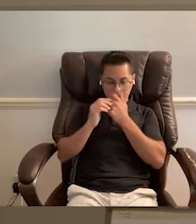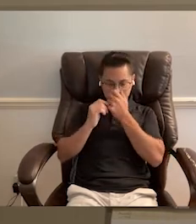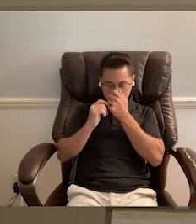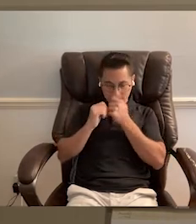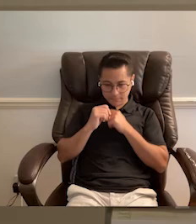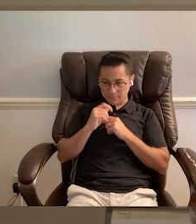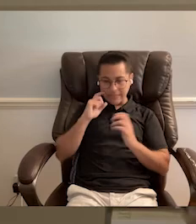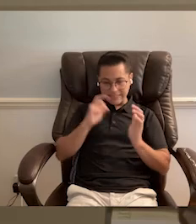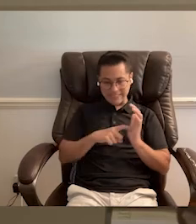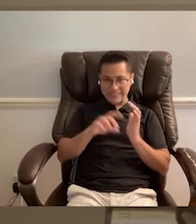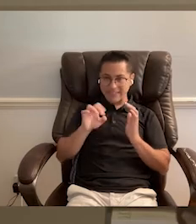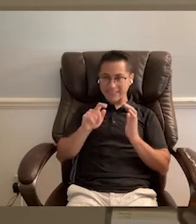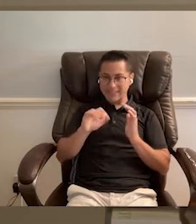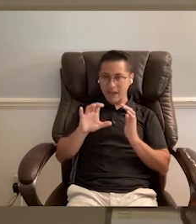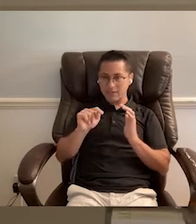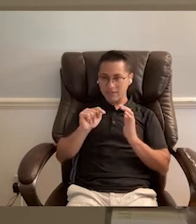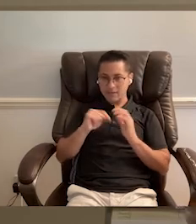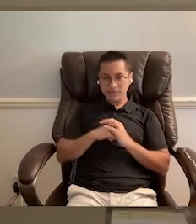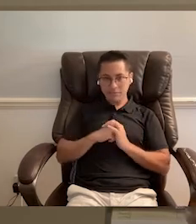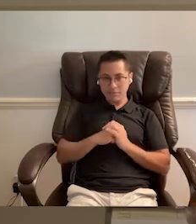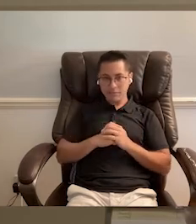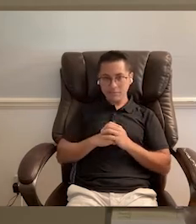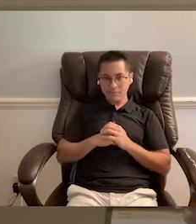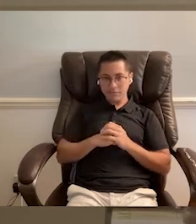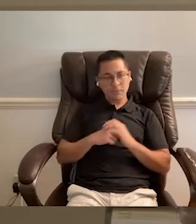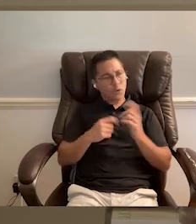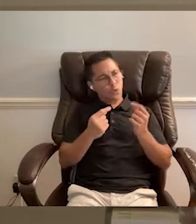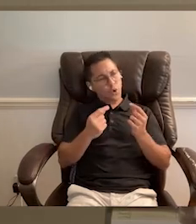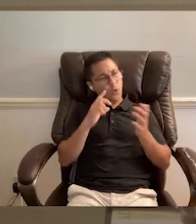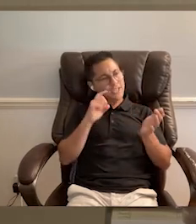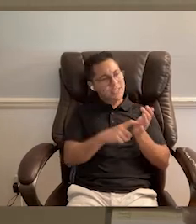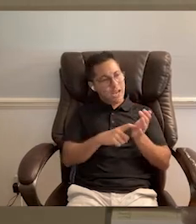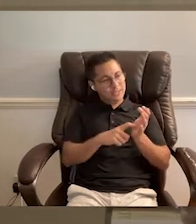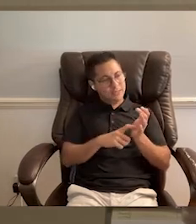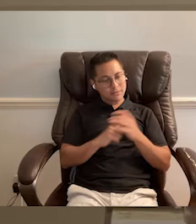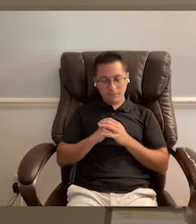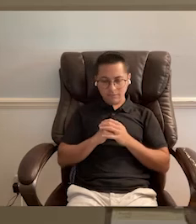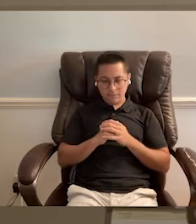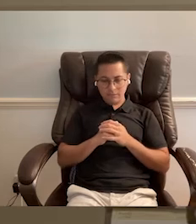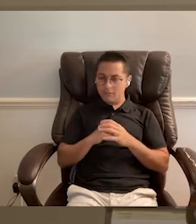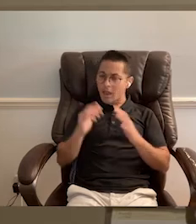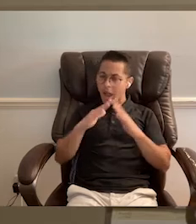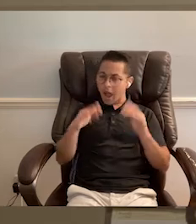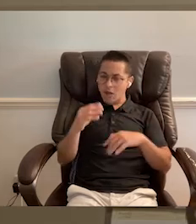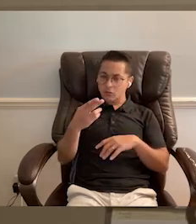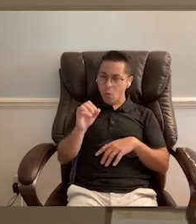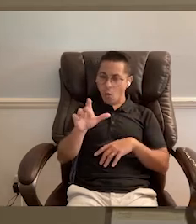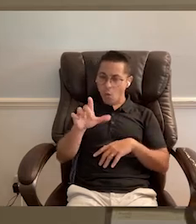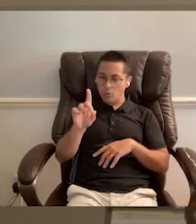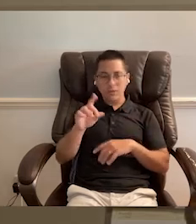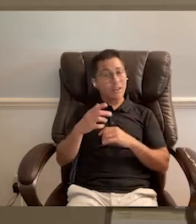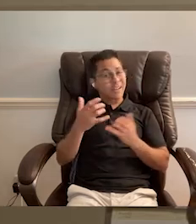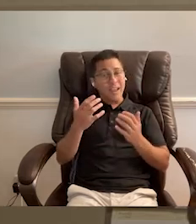added Google Maps with this. To achieve this, So if you want to navigate to any place, you can tell it where you want to go and then it finds you the best route for walking.